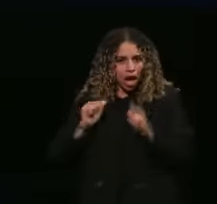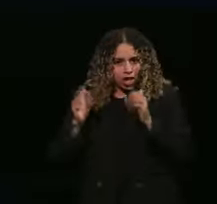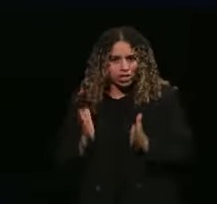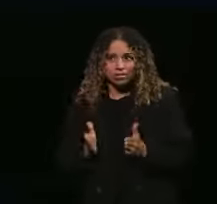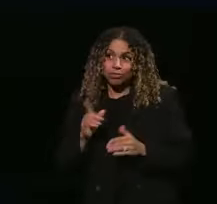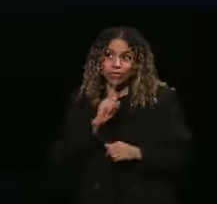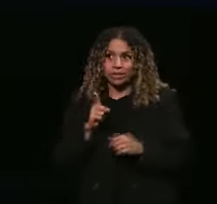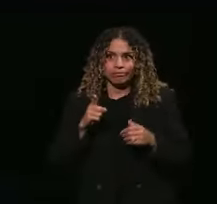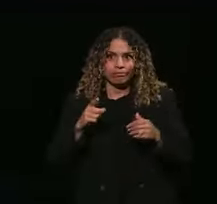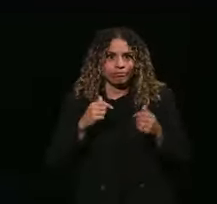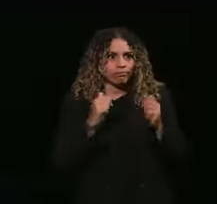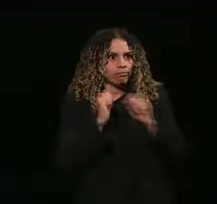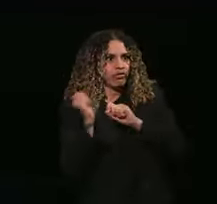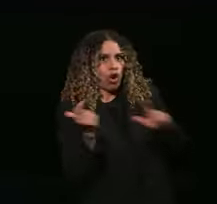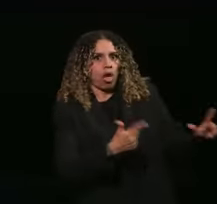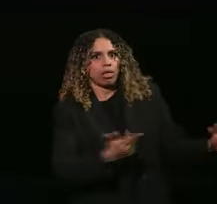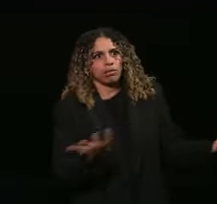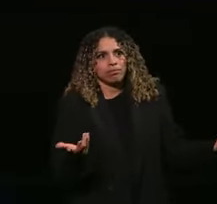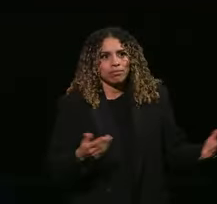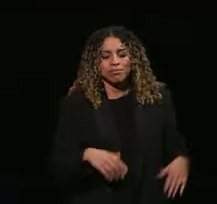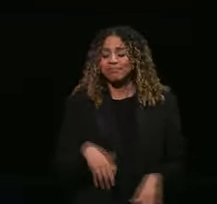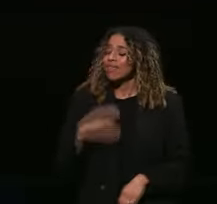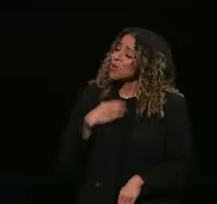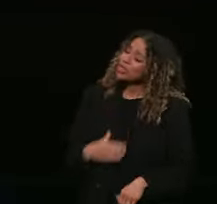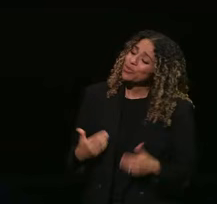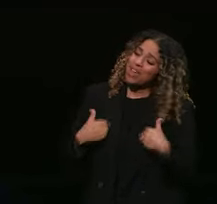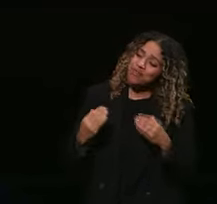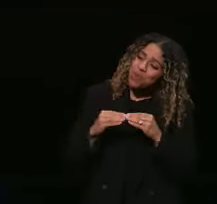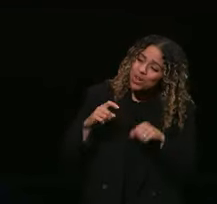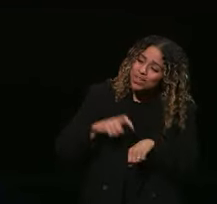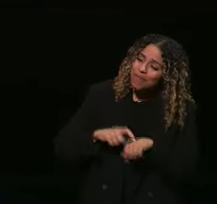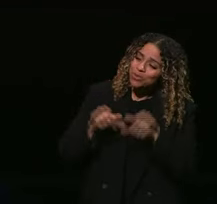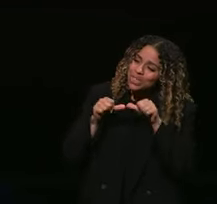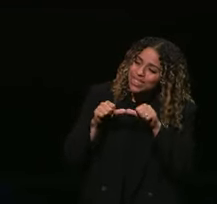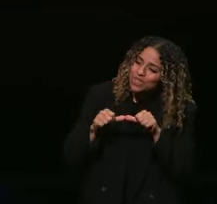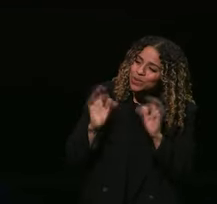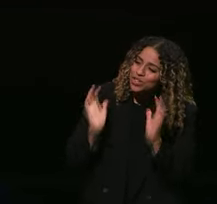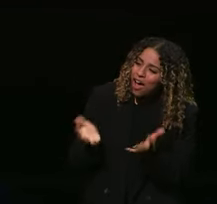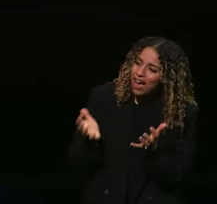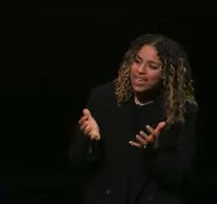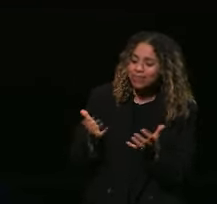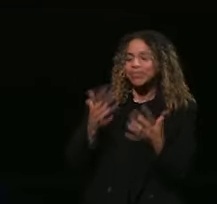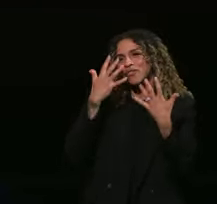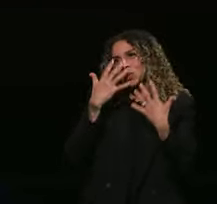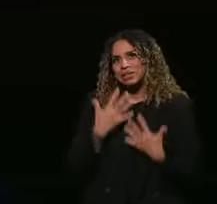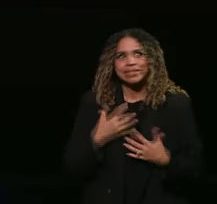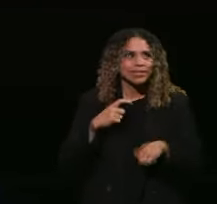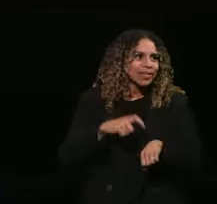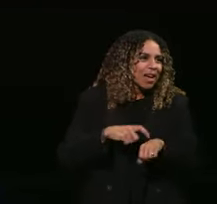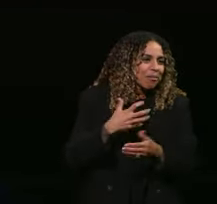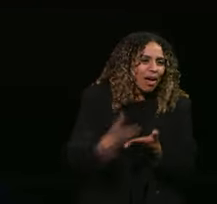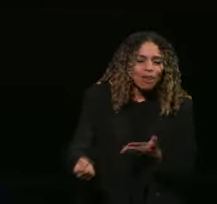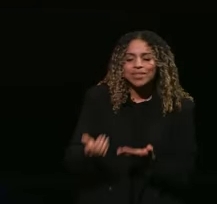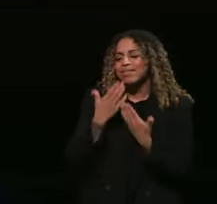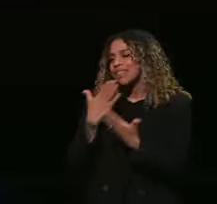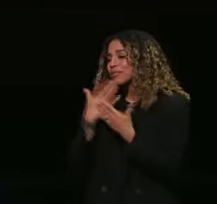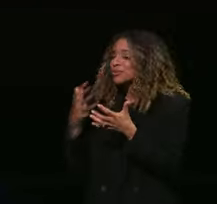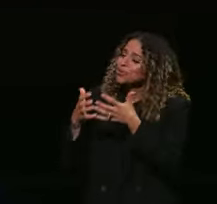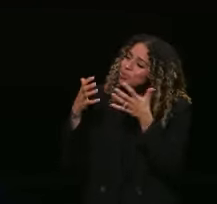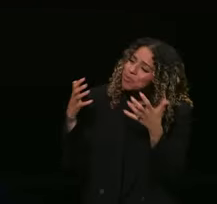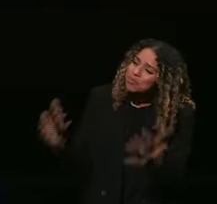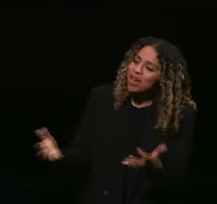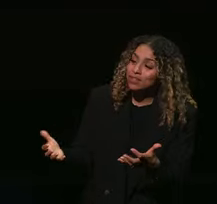everybody. I wish we had more time to keep talking, but unfortunately that's all the time we have. So thank you so much, Kauthar,